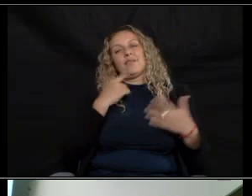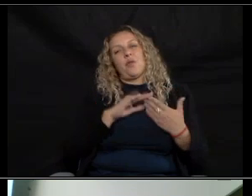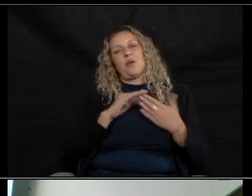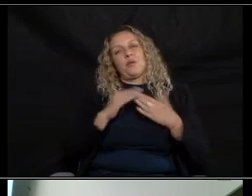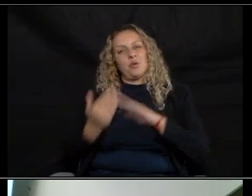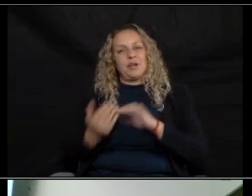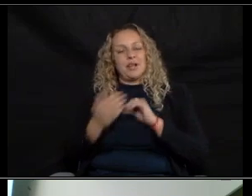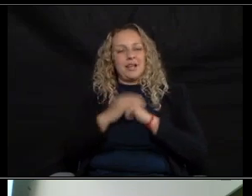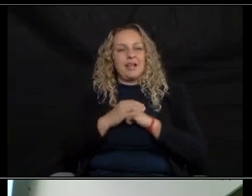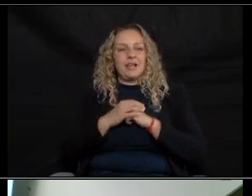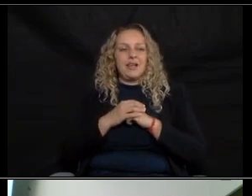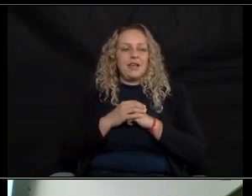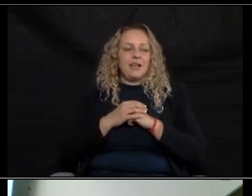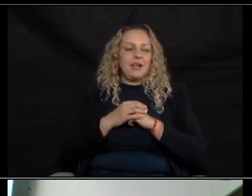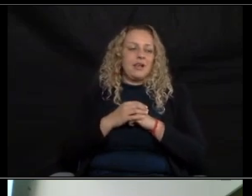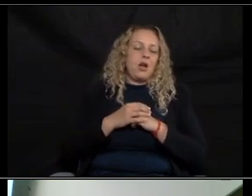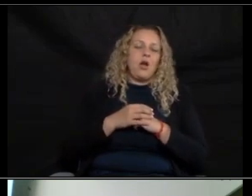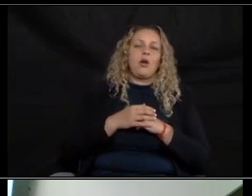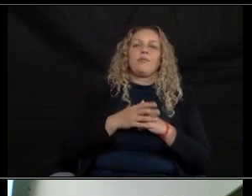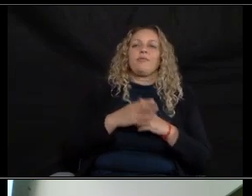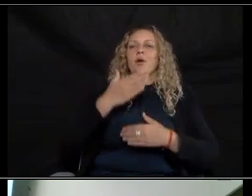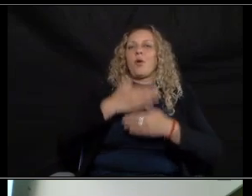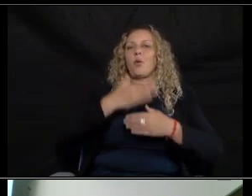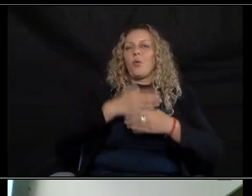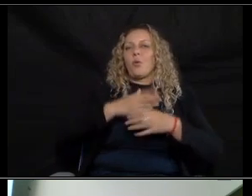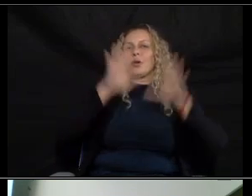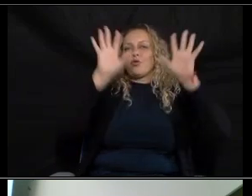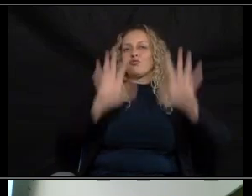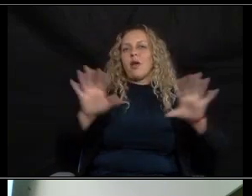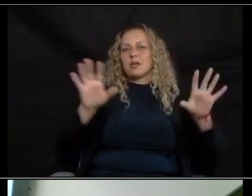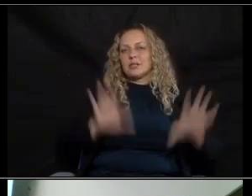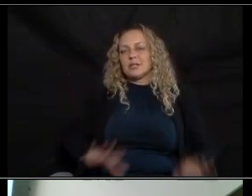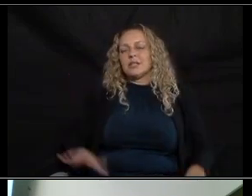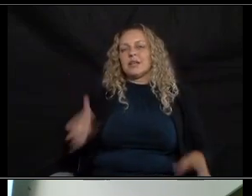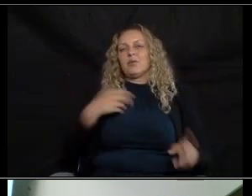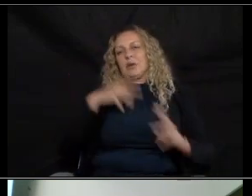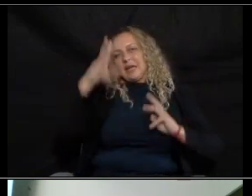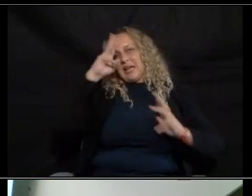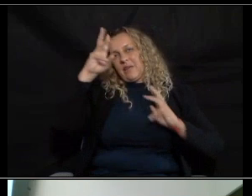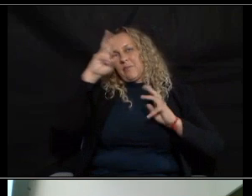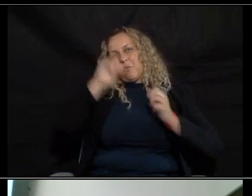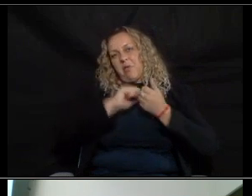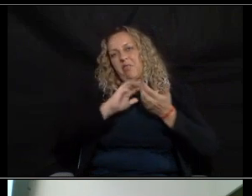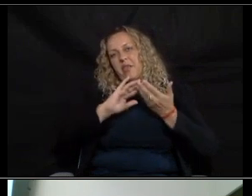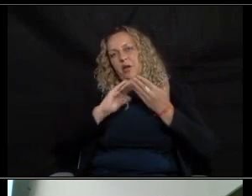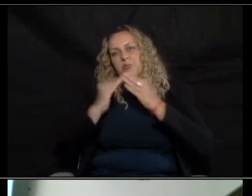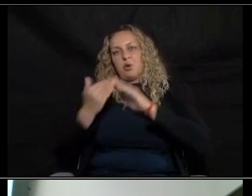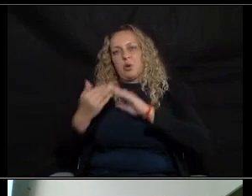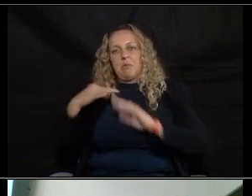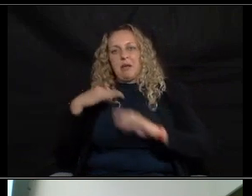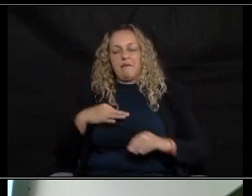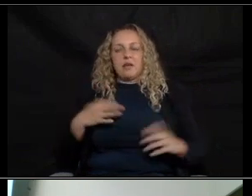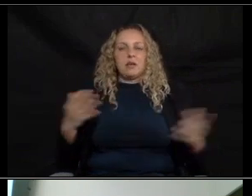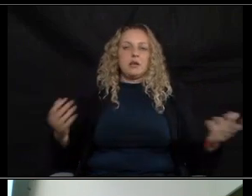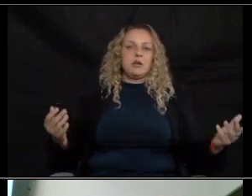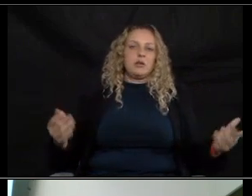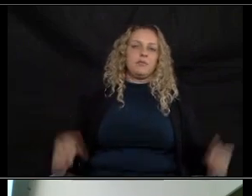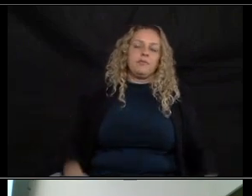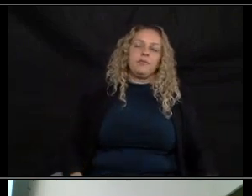community. They're not window dressing. They are what we came up with as trying to do a community benefit.